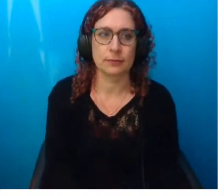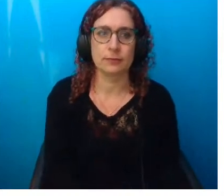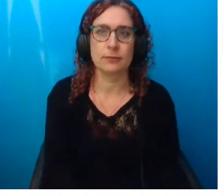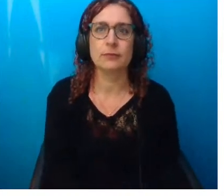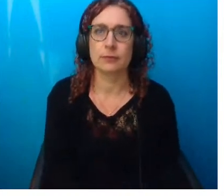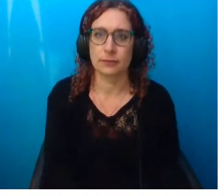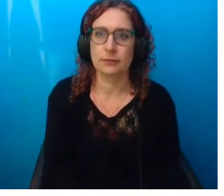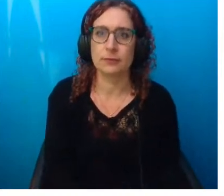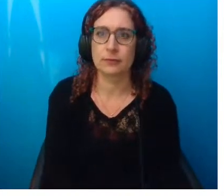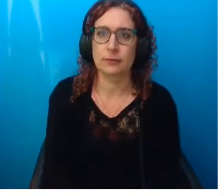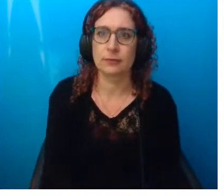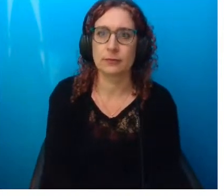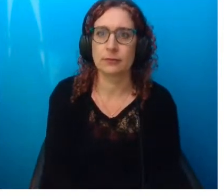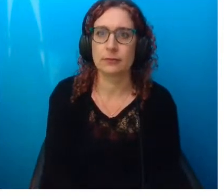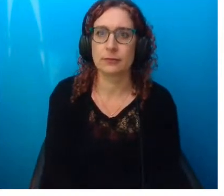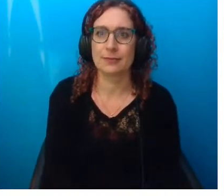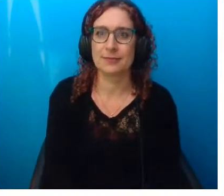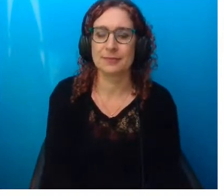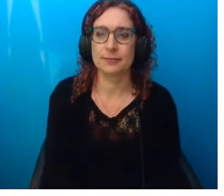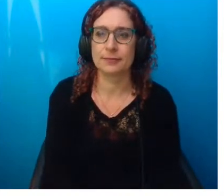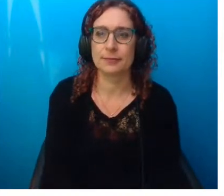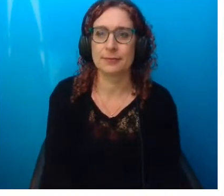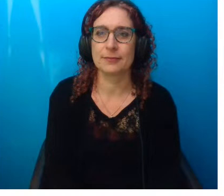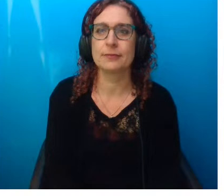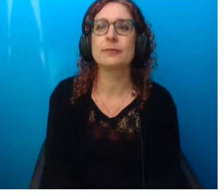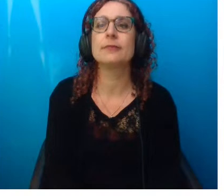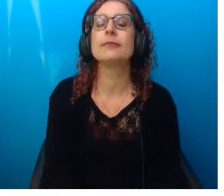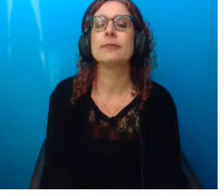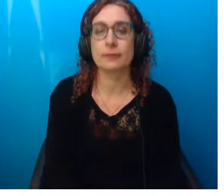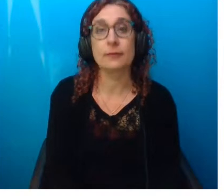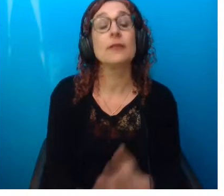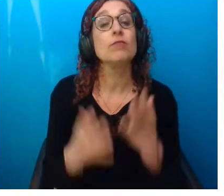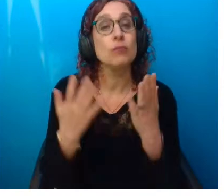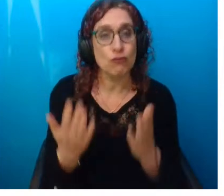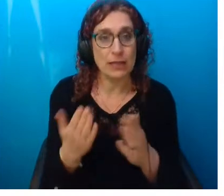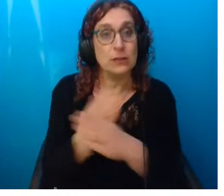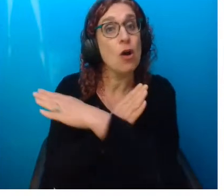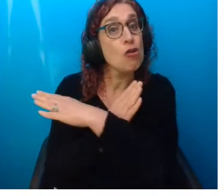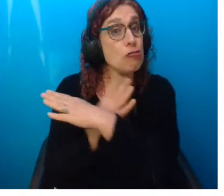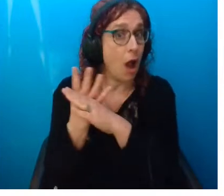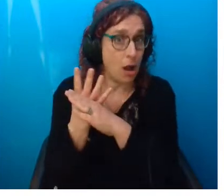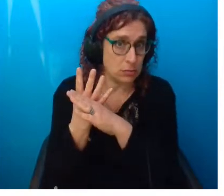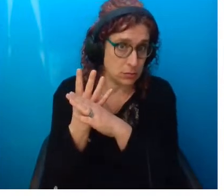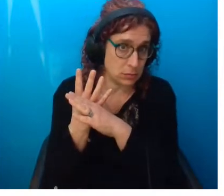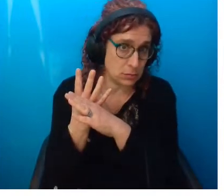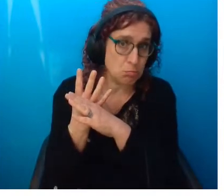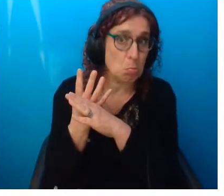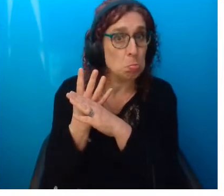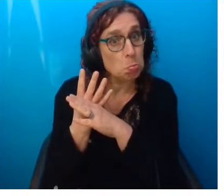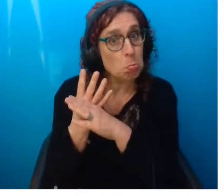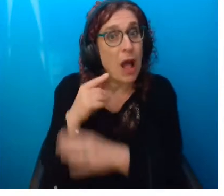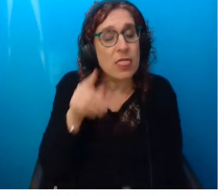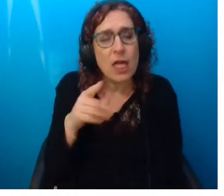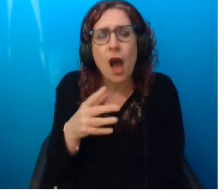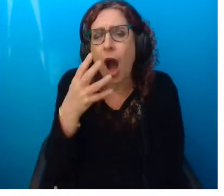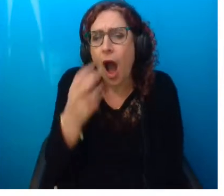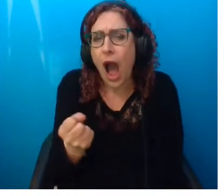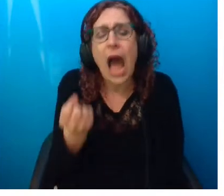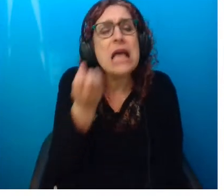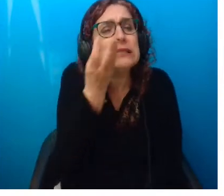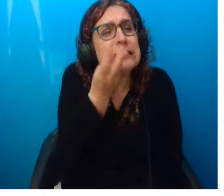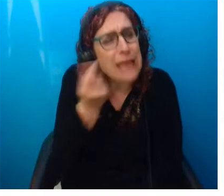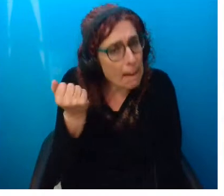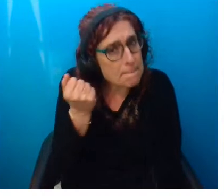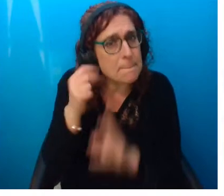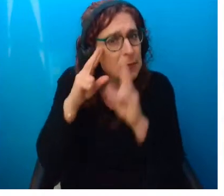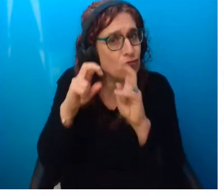So if you click 2nd time. So in terms of grass, there are a few small, low-quality studies that have